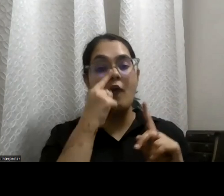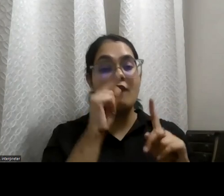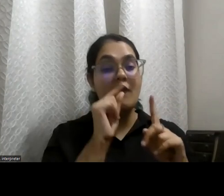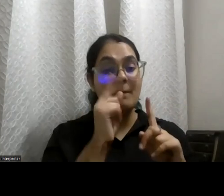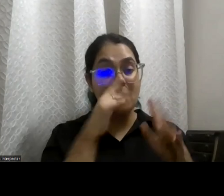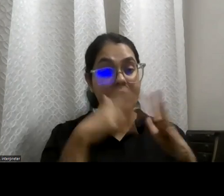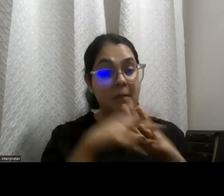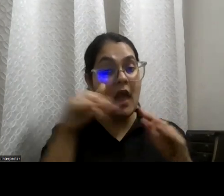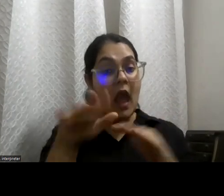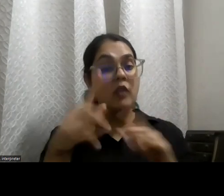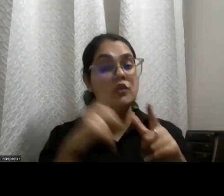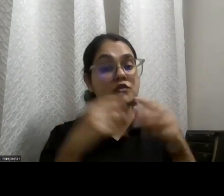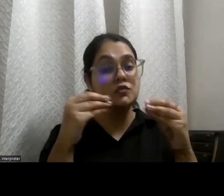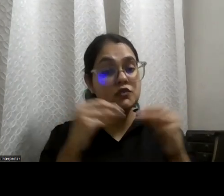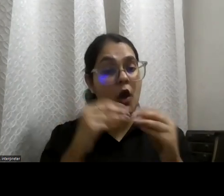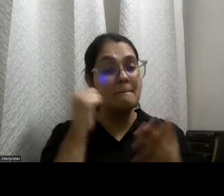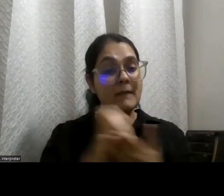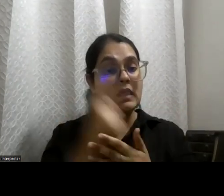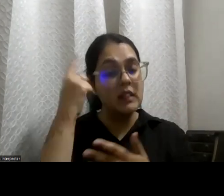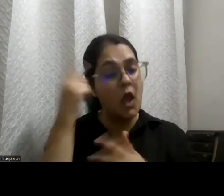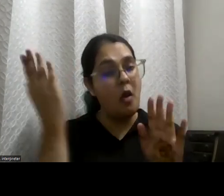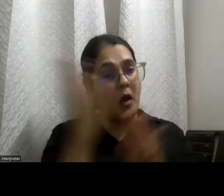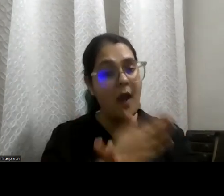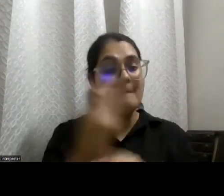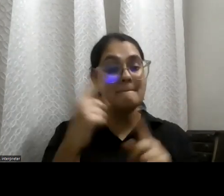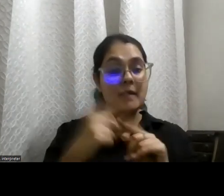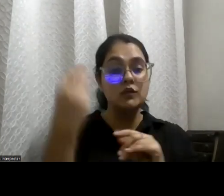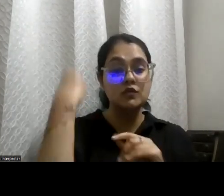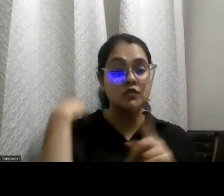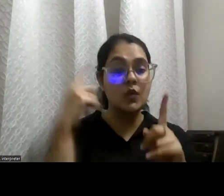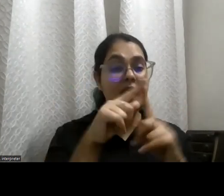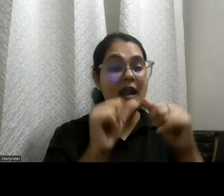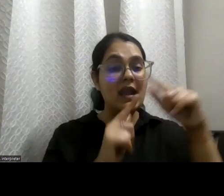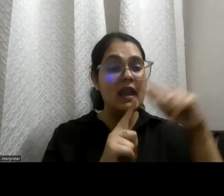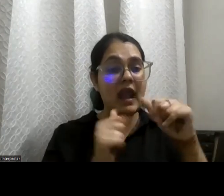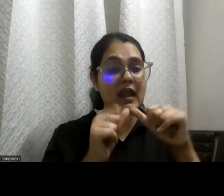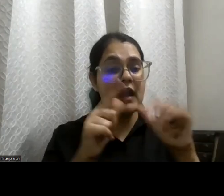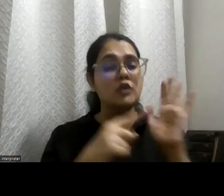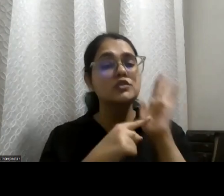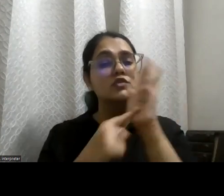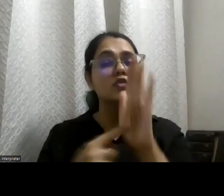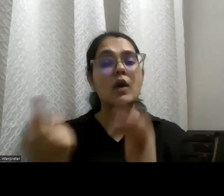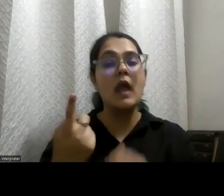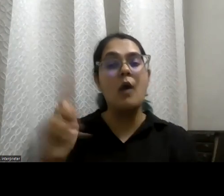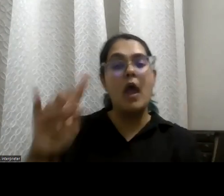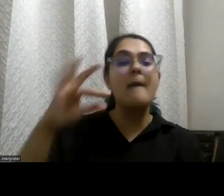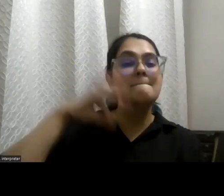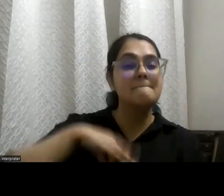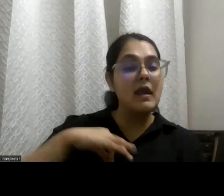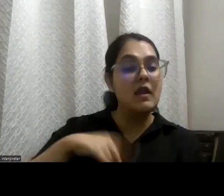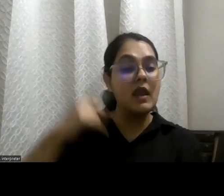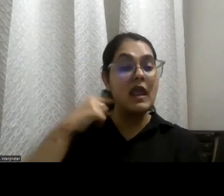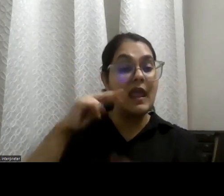job profile. The recent data shows that it is much more beneficial for the